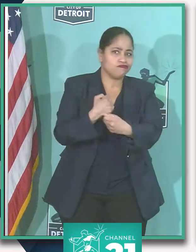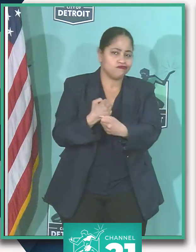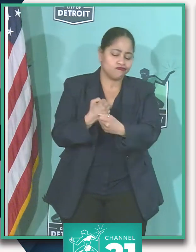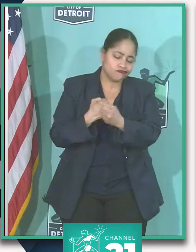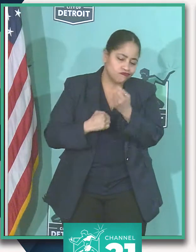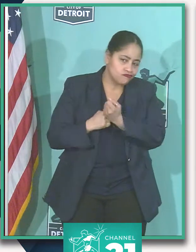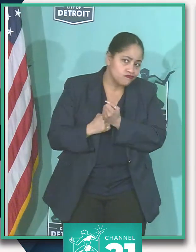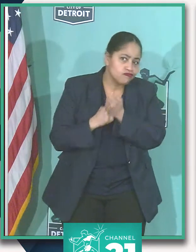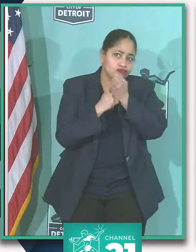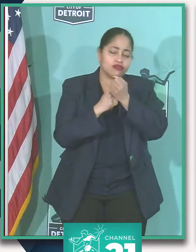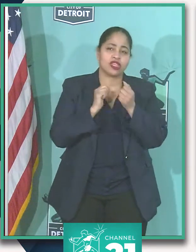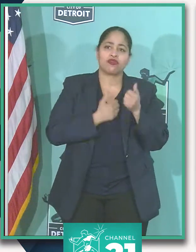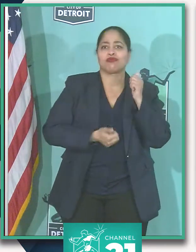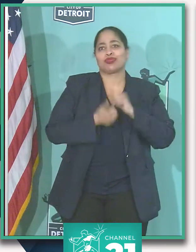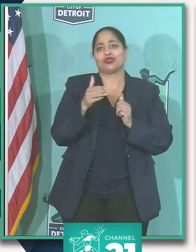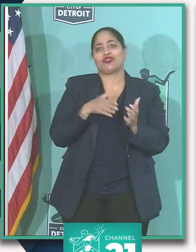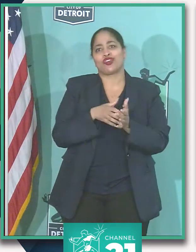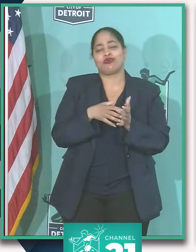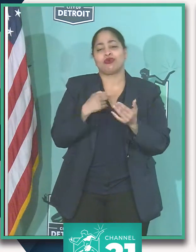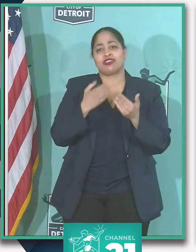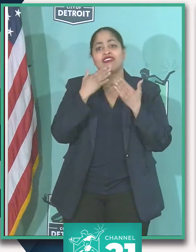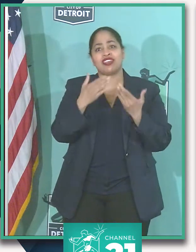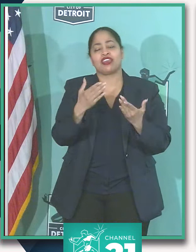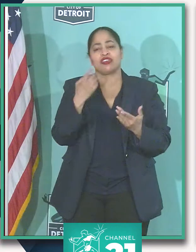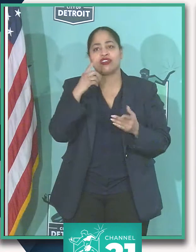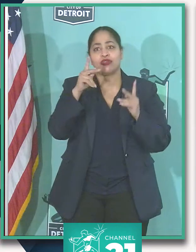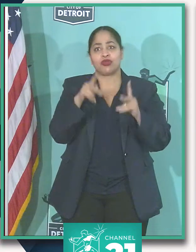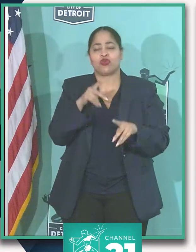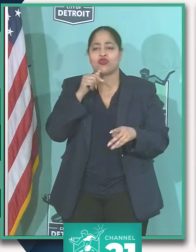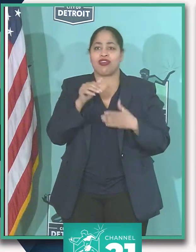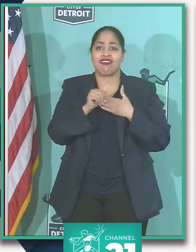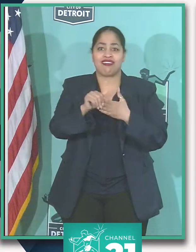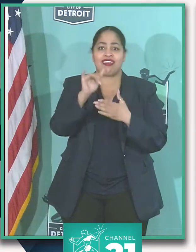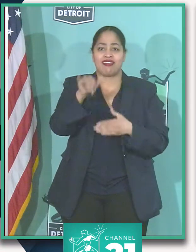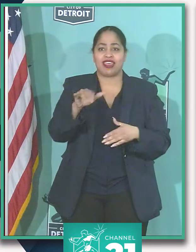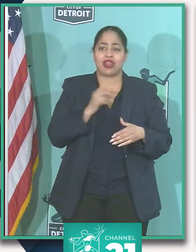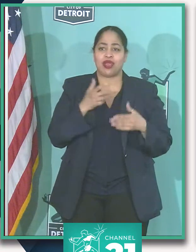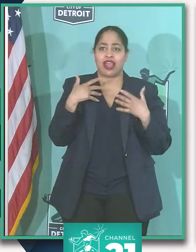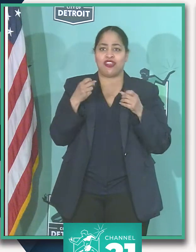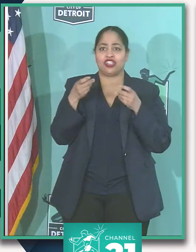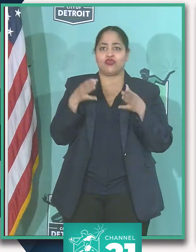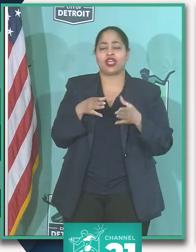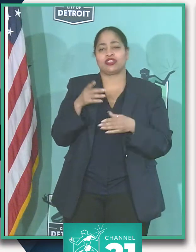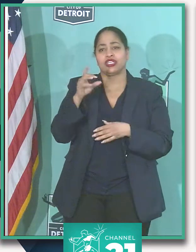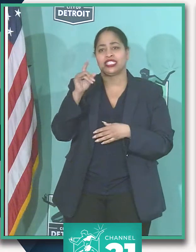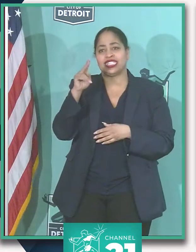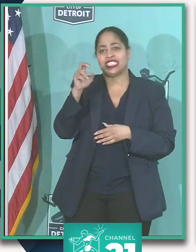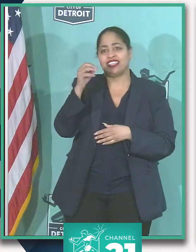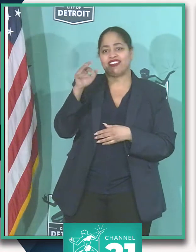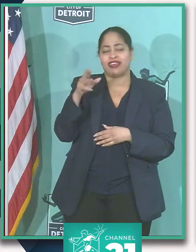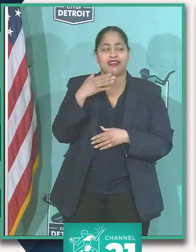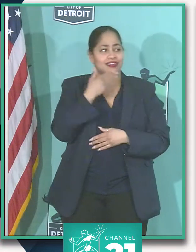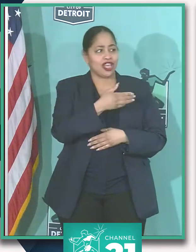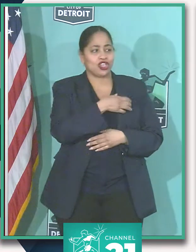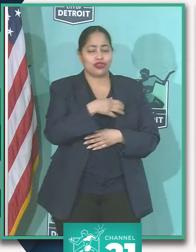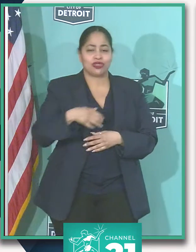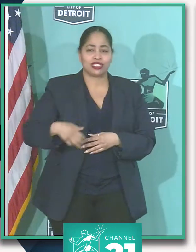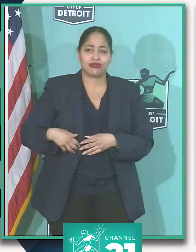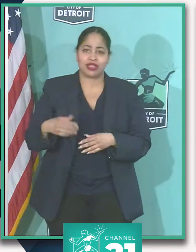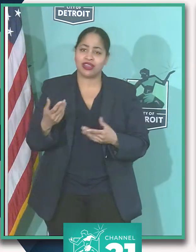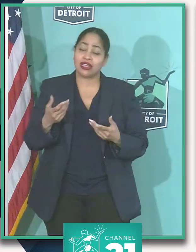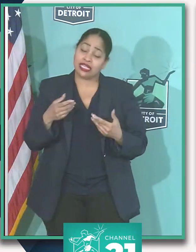vulnerable. And I want to say thank you to the person who's led that, our health director, Denise Fair. Thank you, Mr. Mayor.